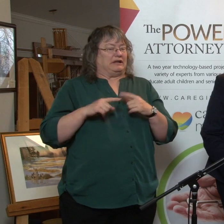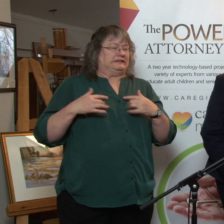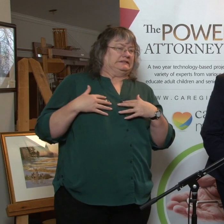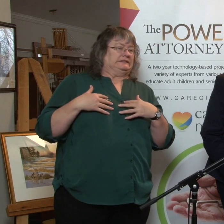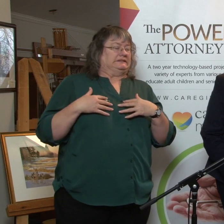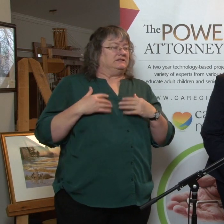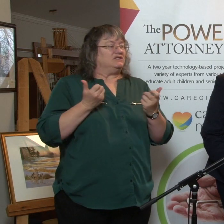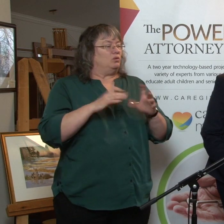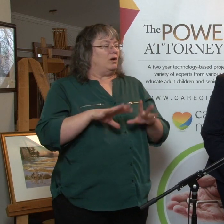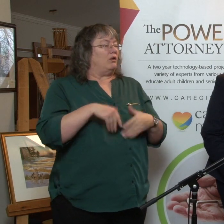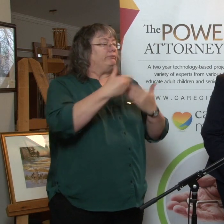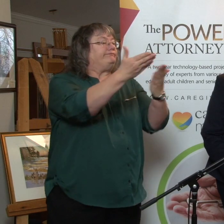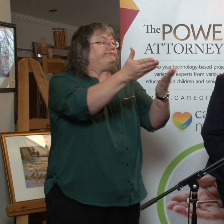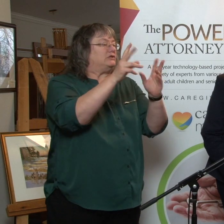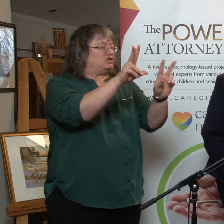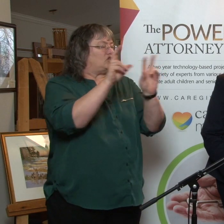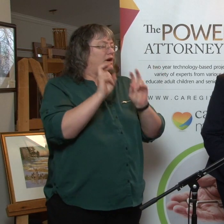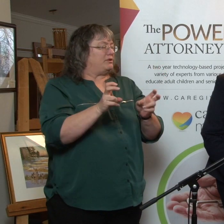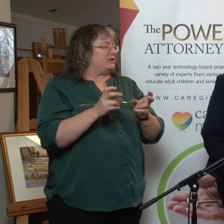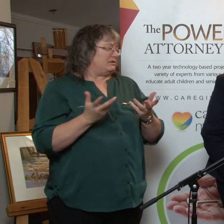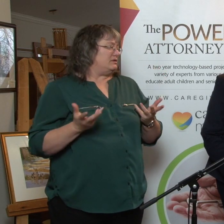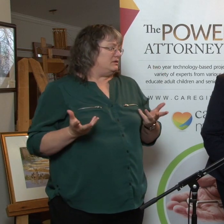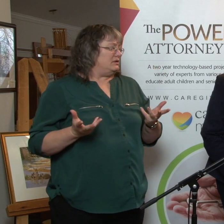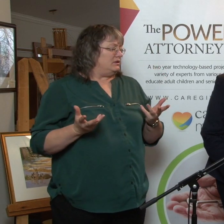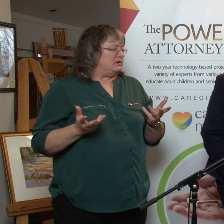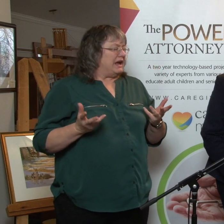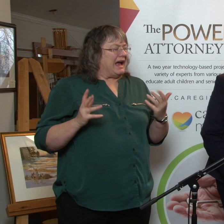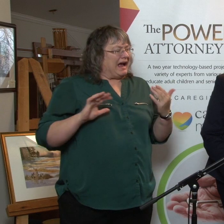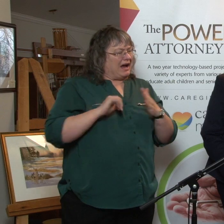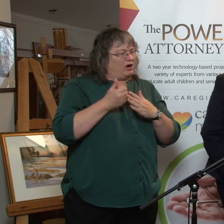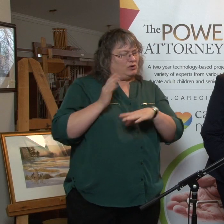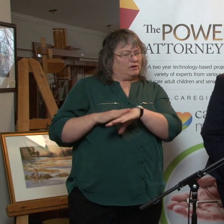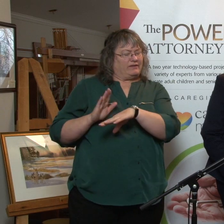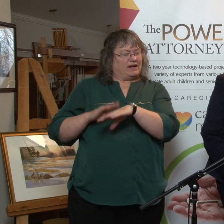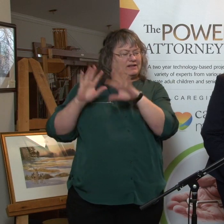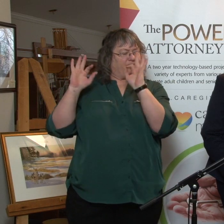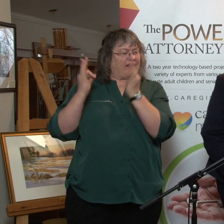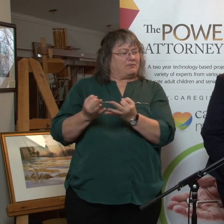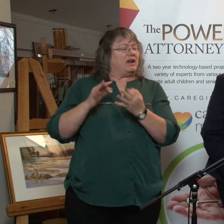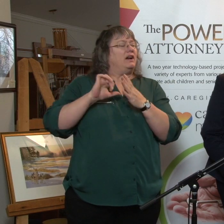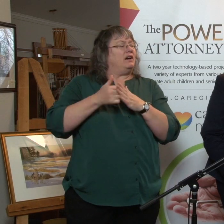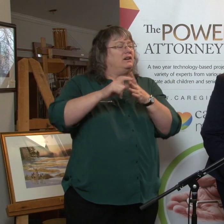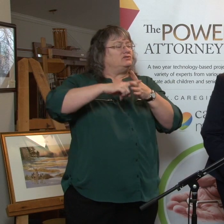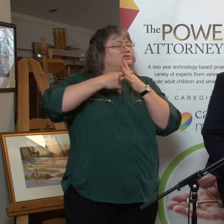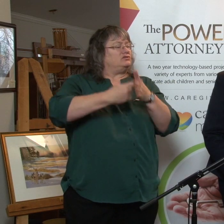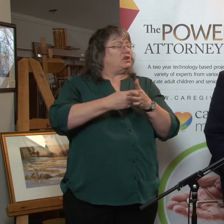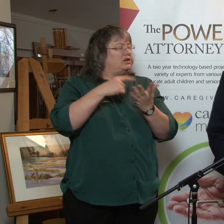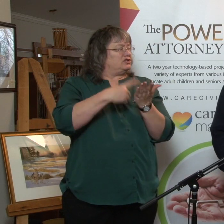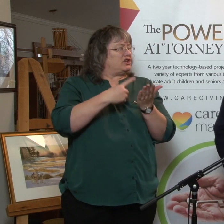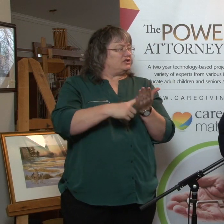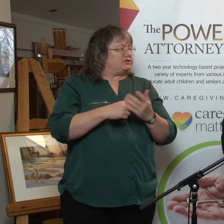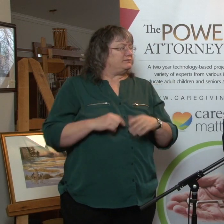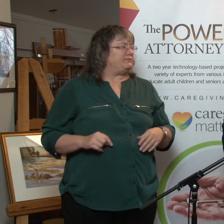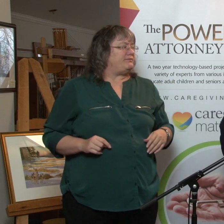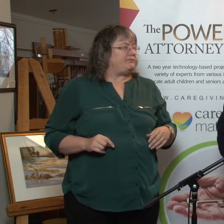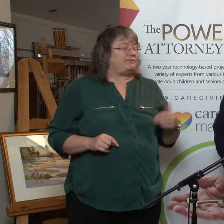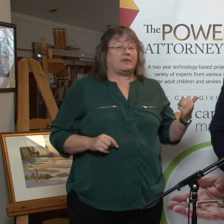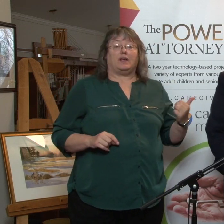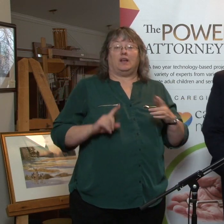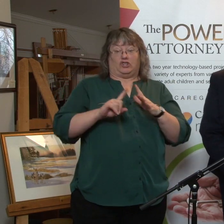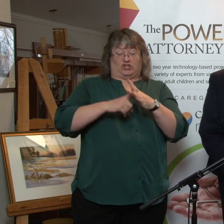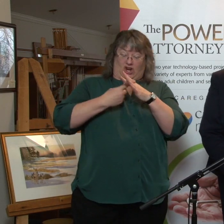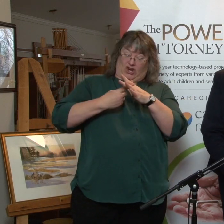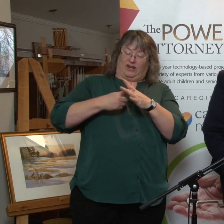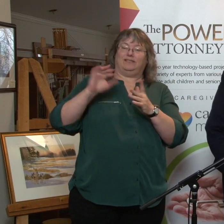mom and dad. Do you have any experience around guiding families even to start this conversation? I think starting is the